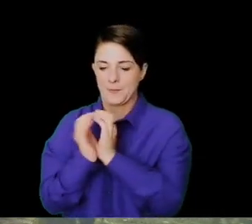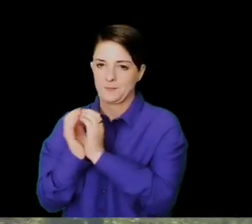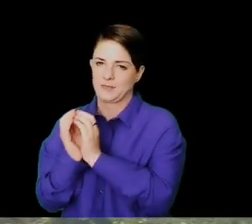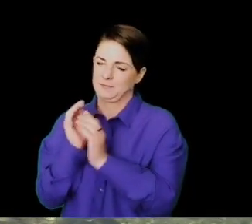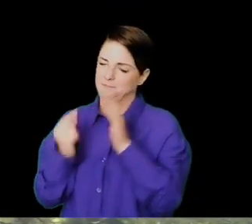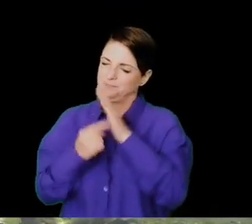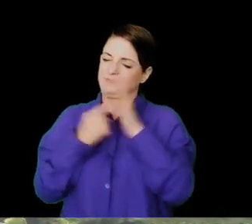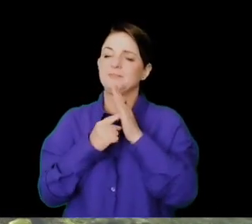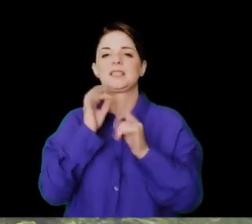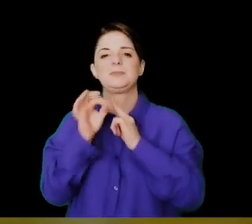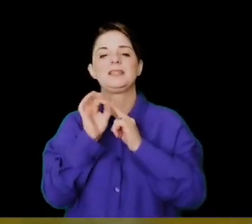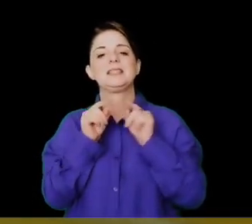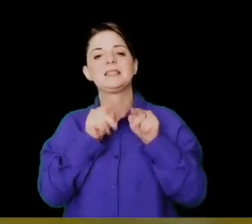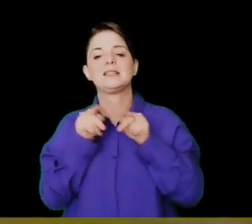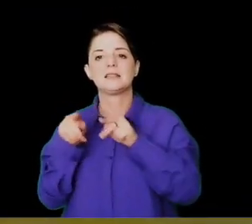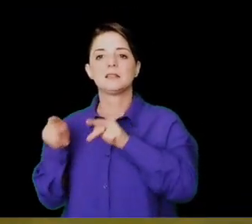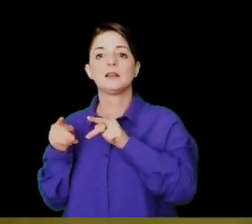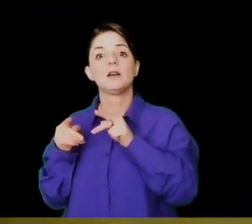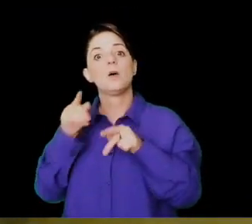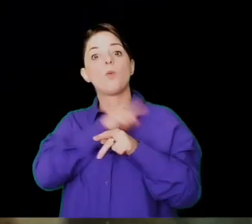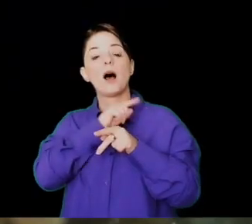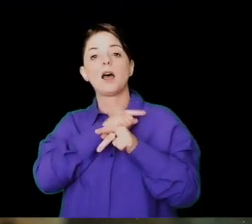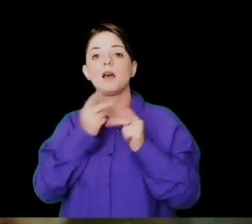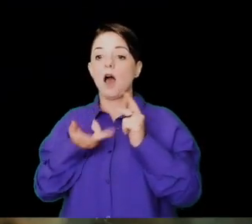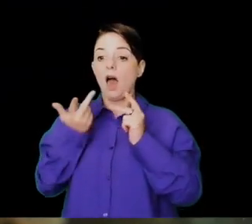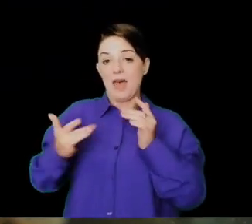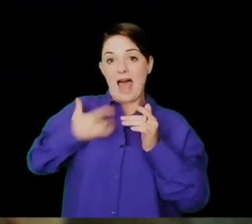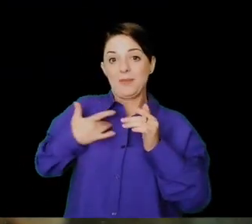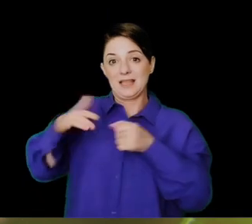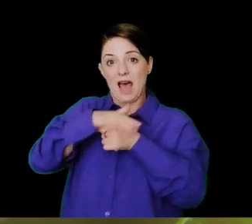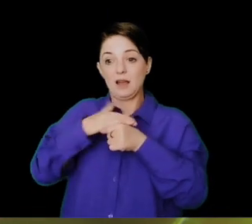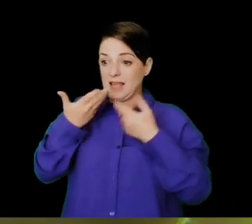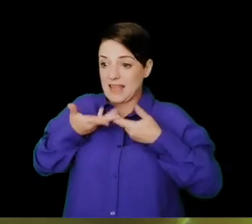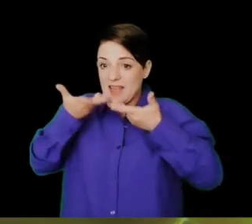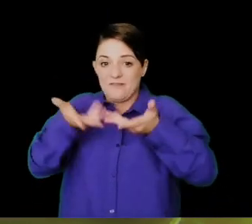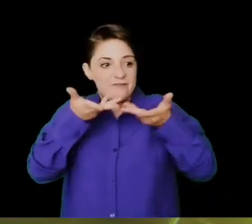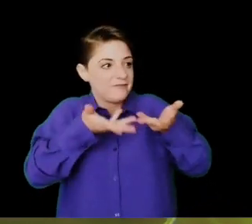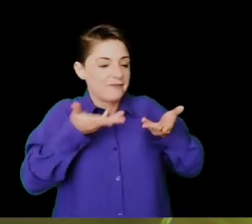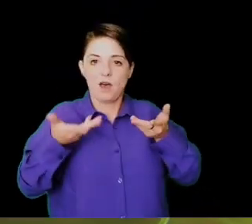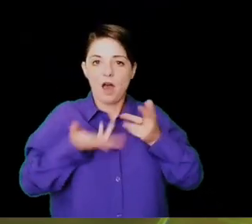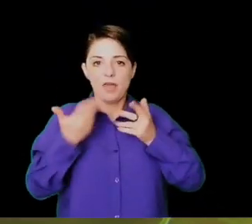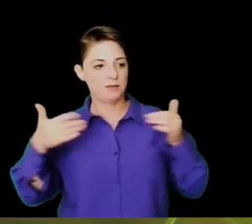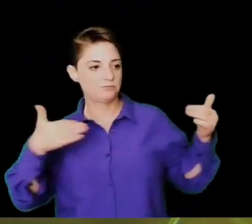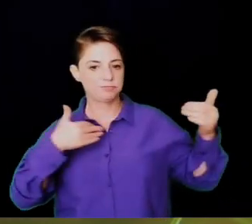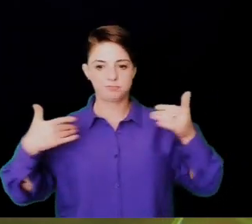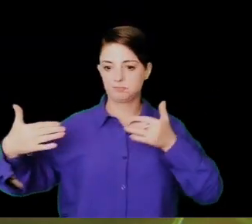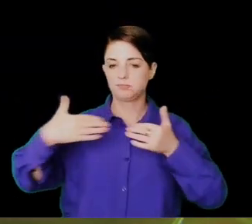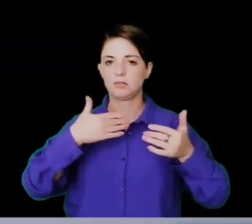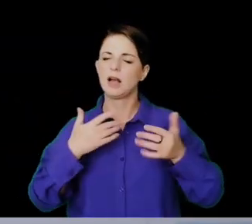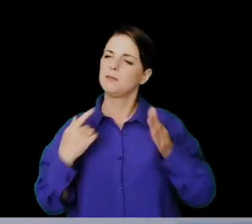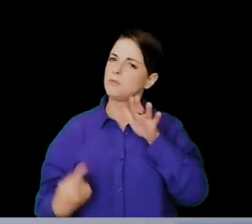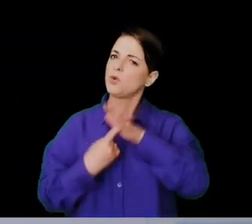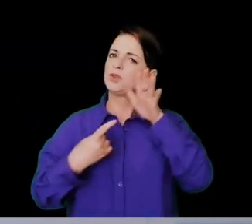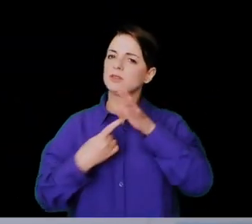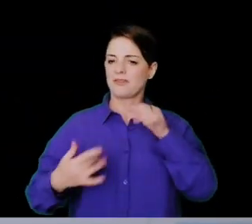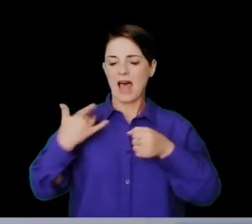this vitally important species, which itself provides a habitat for many others. It's really, really important that